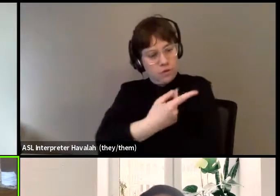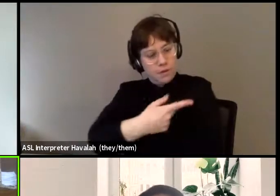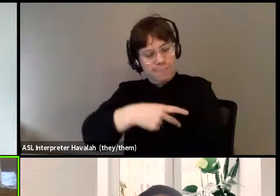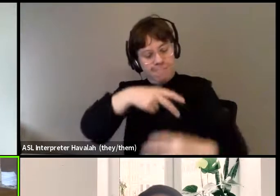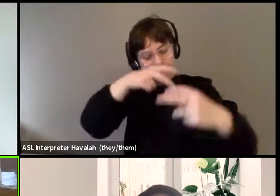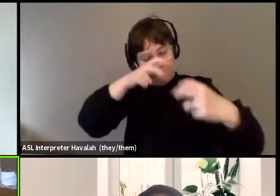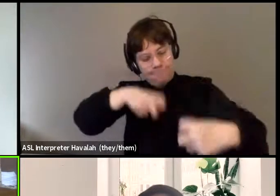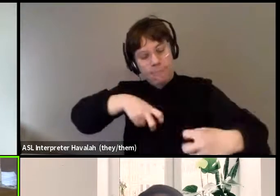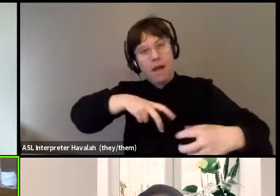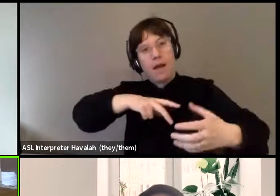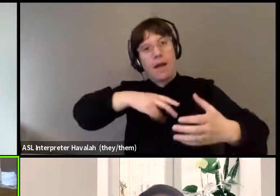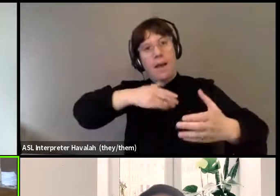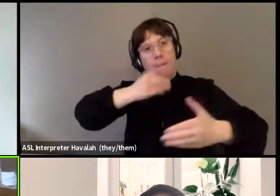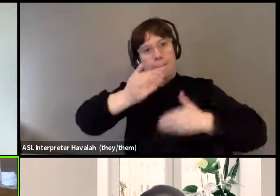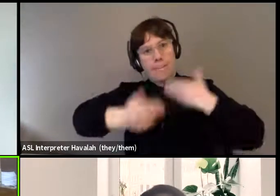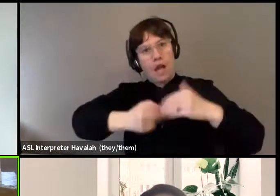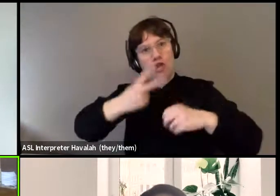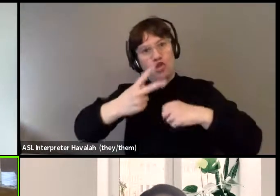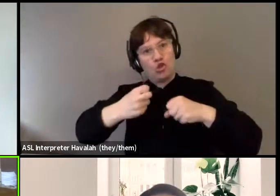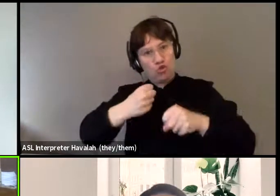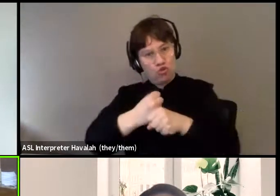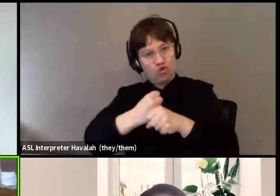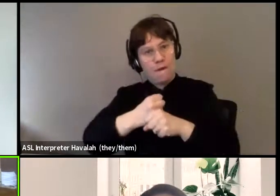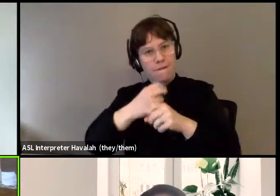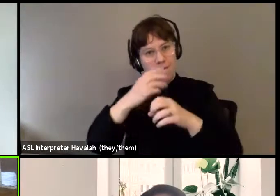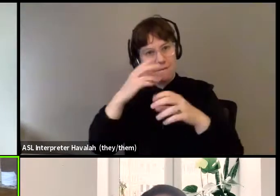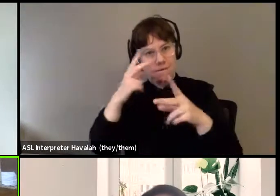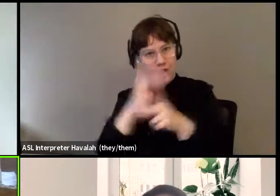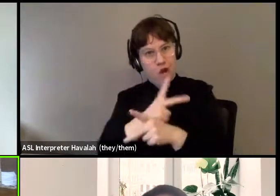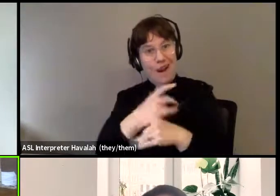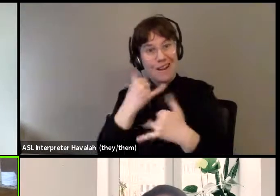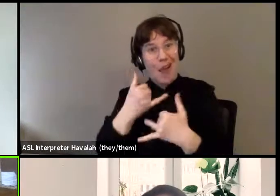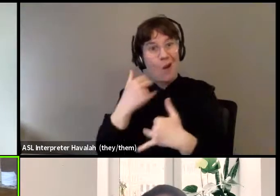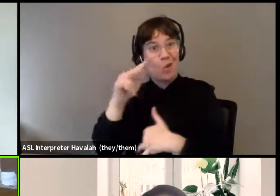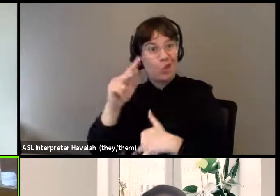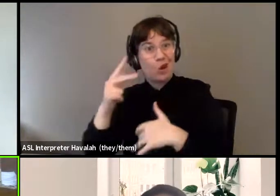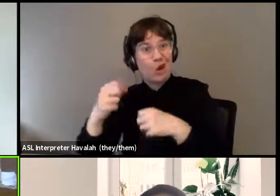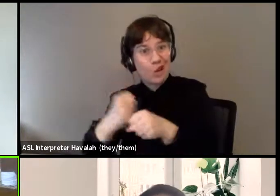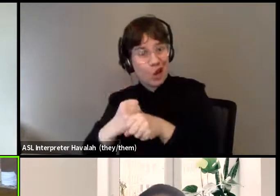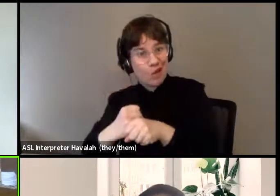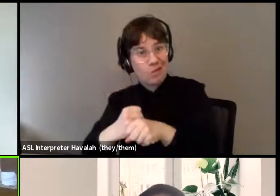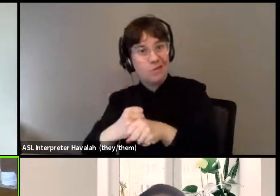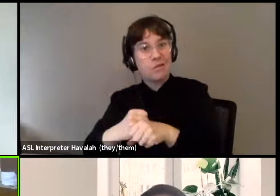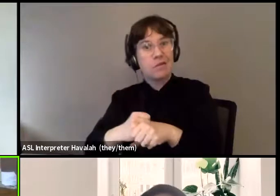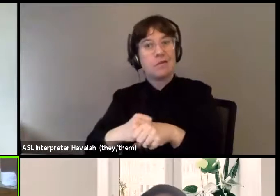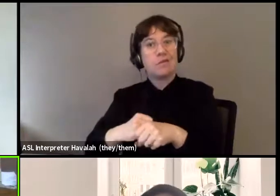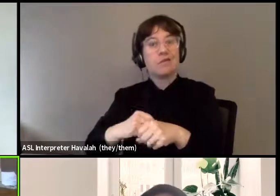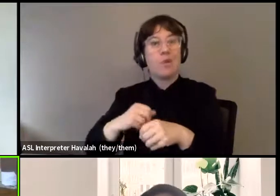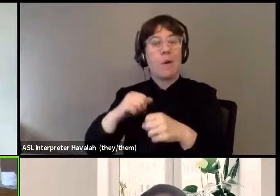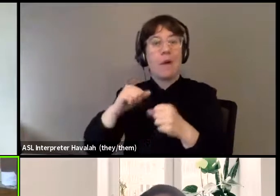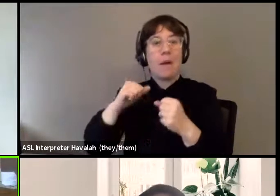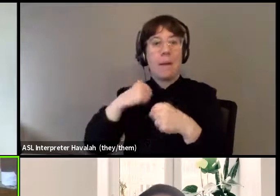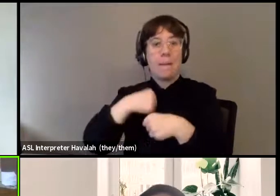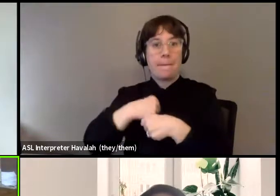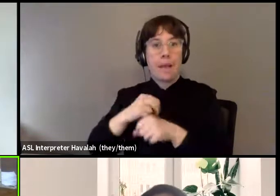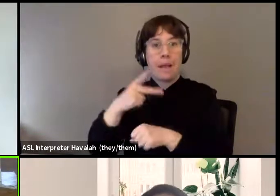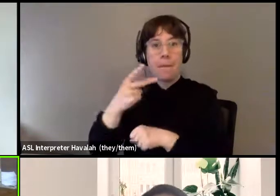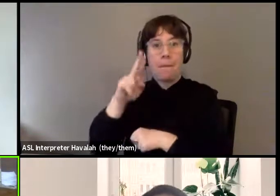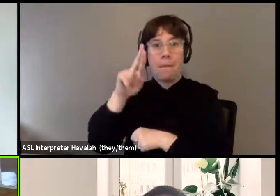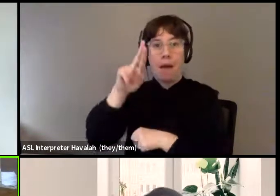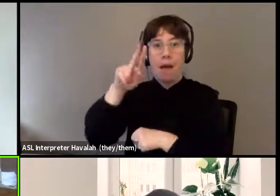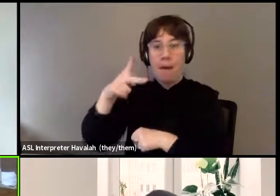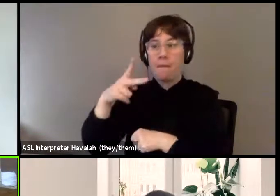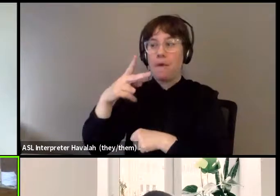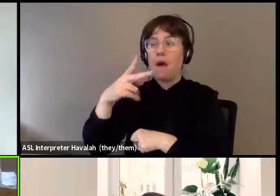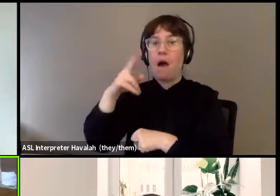2-year plan, which we're now in year 3 of, to scale the pop-up markets to a brick and mortar store. And we